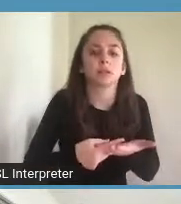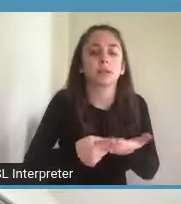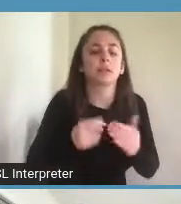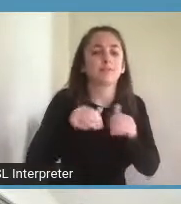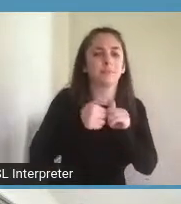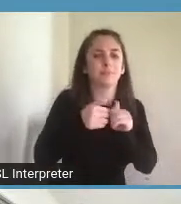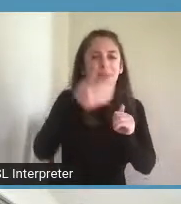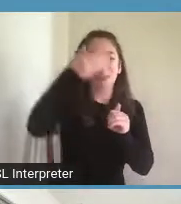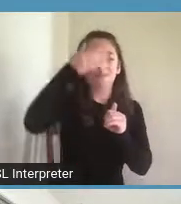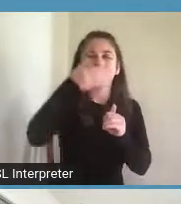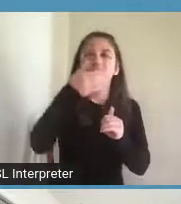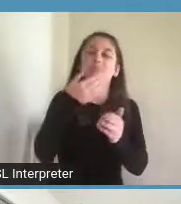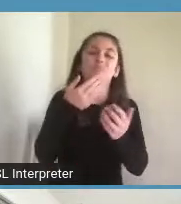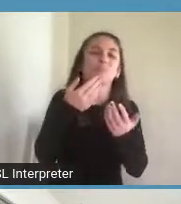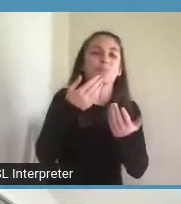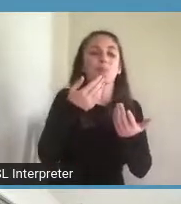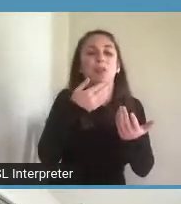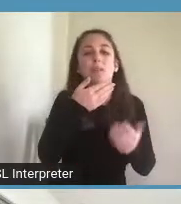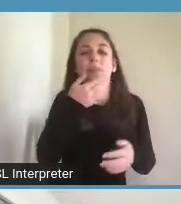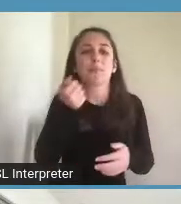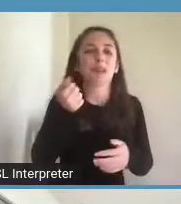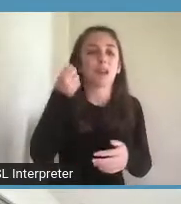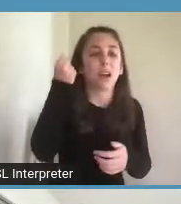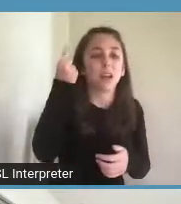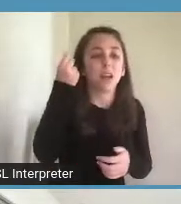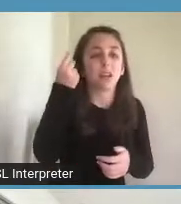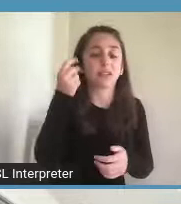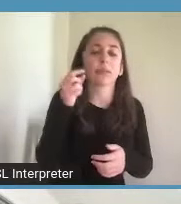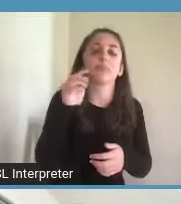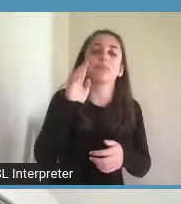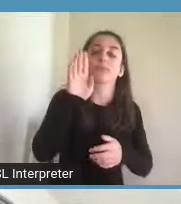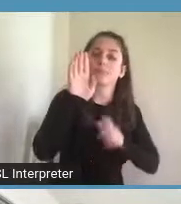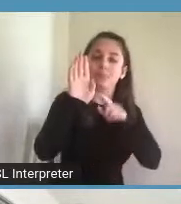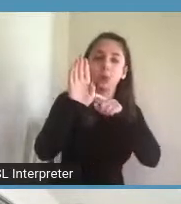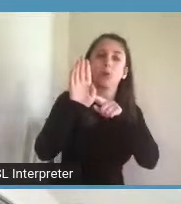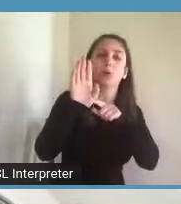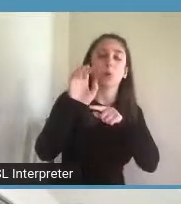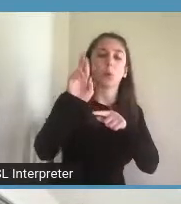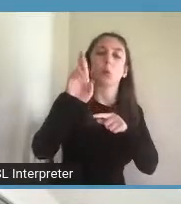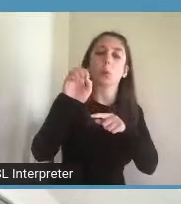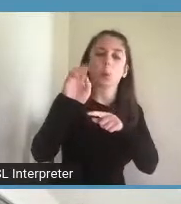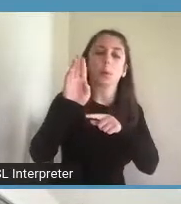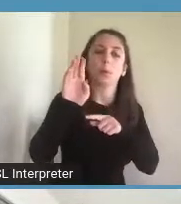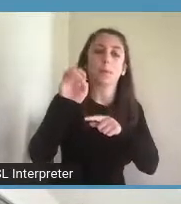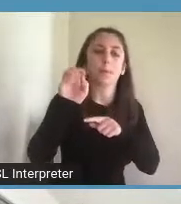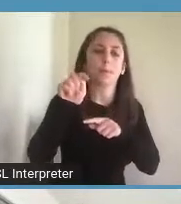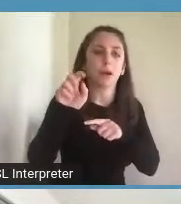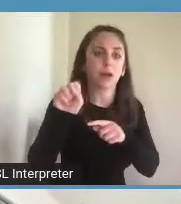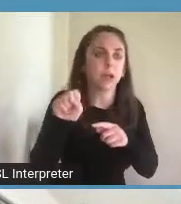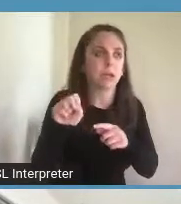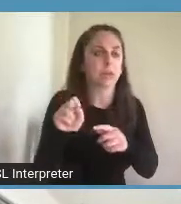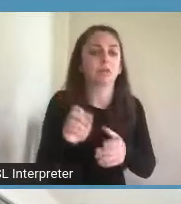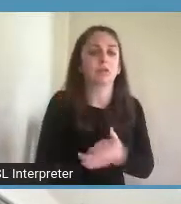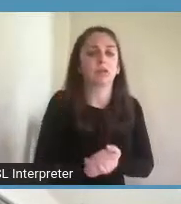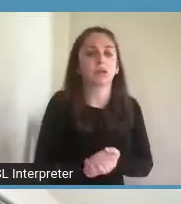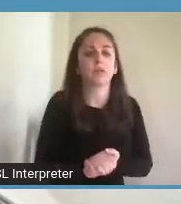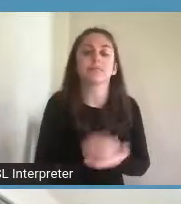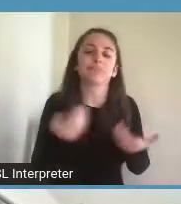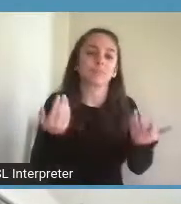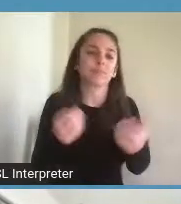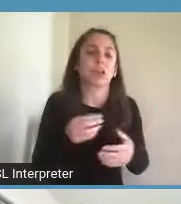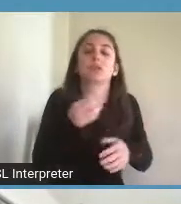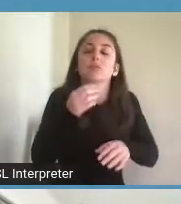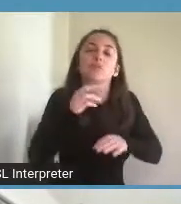traffic. Bots, there can be a bunch of bots that are just running up traffic on your site and they're not being referred from somewhere